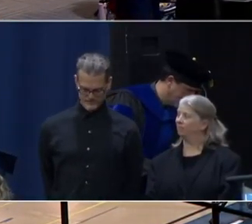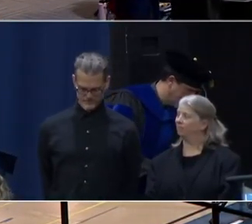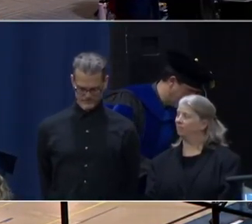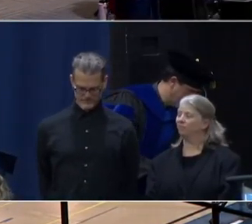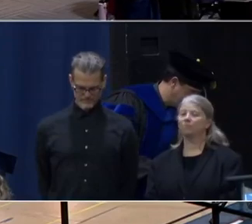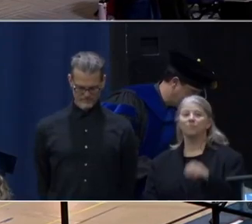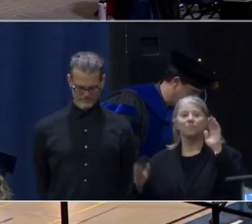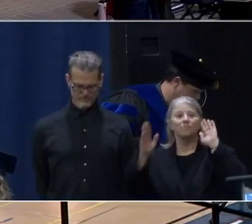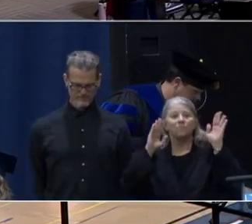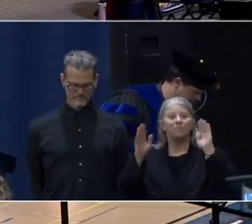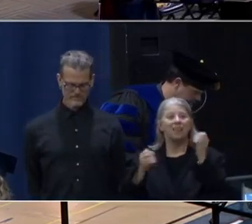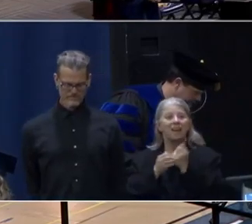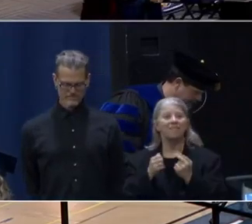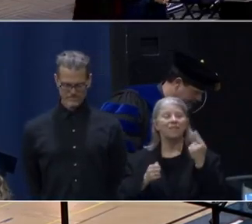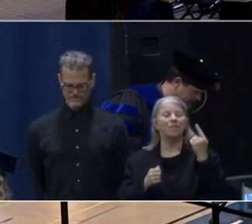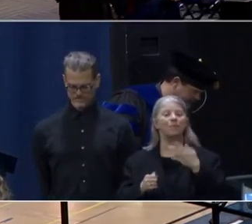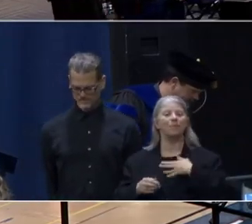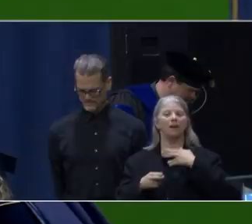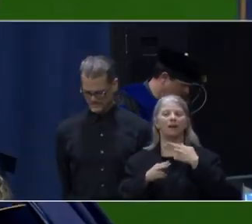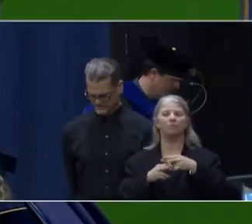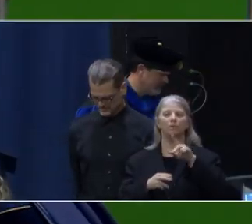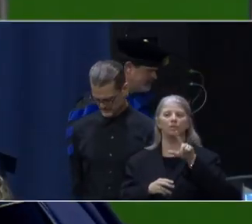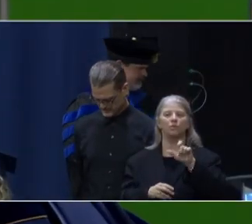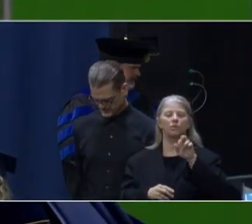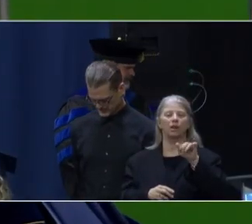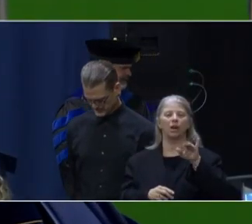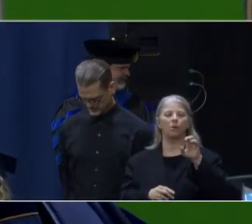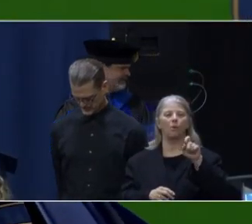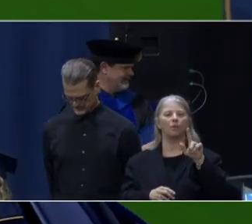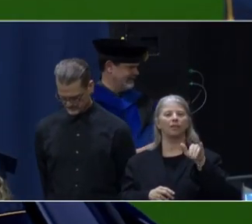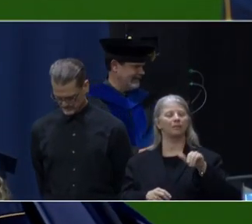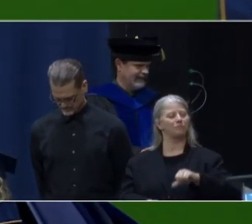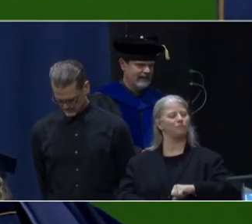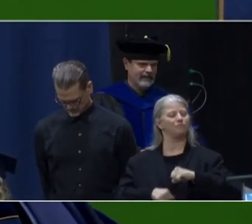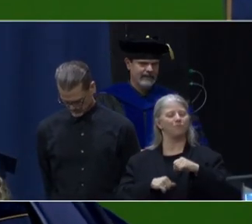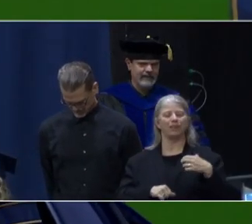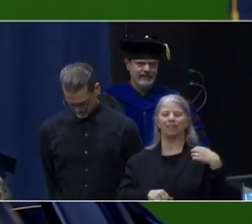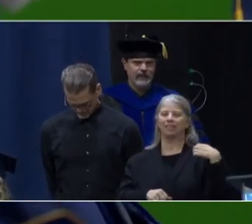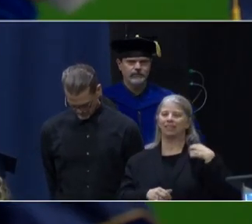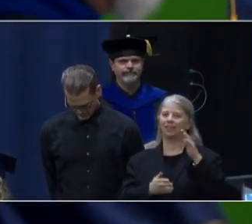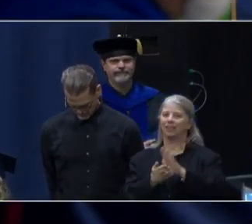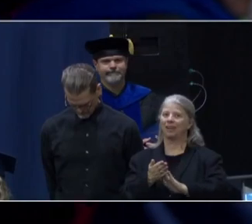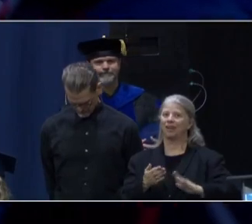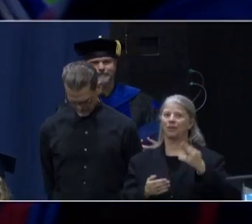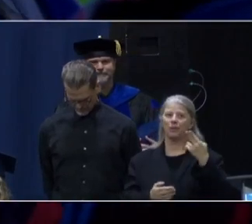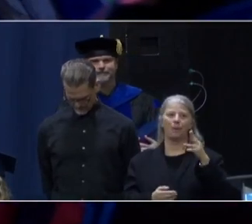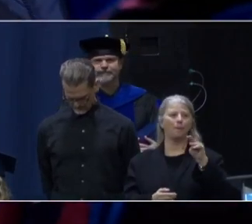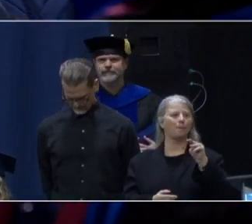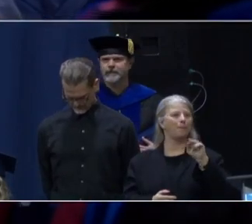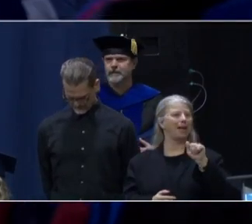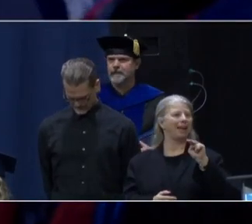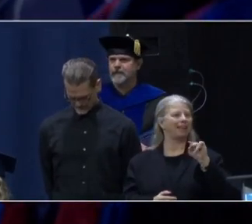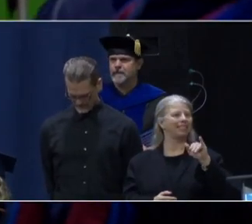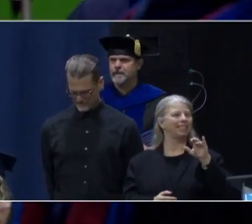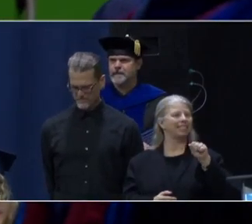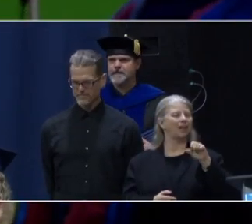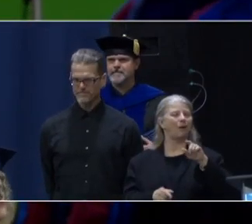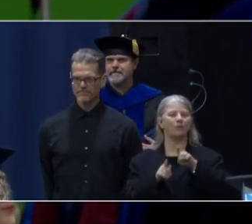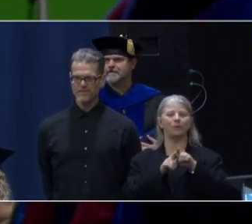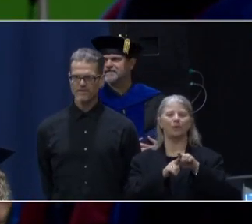Hi, everyone. My name is Laura Connolly, and I am proud to be the Dean of the College of Humanities and Social Sciences.